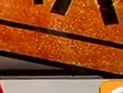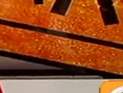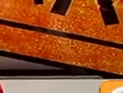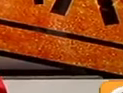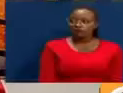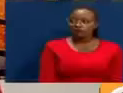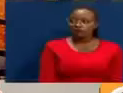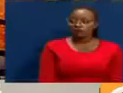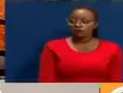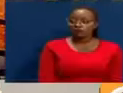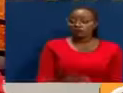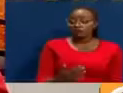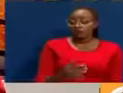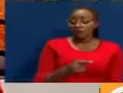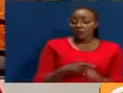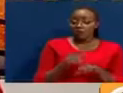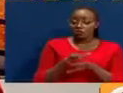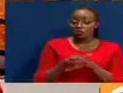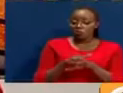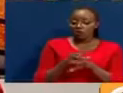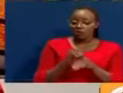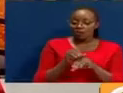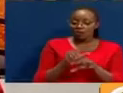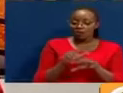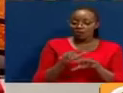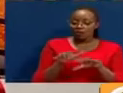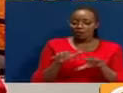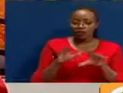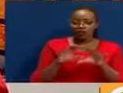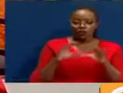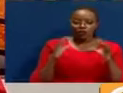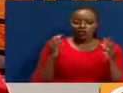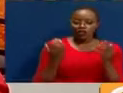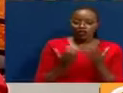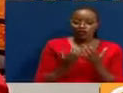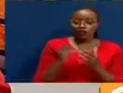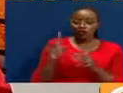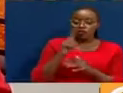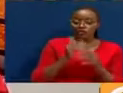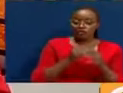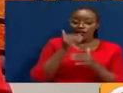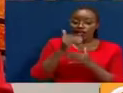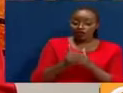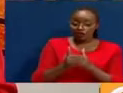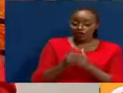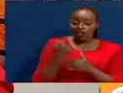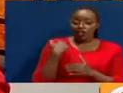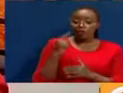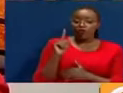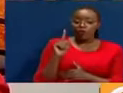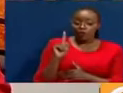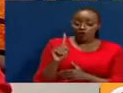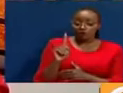in December, but was now slowly engulfing the rest of the world. 2 days after that, case number one